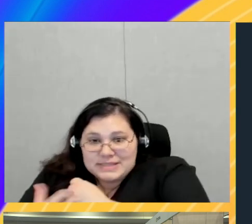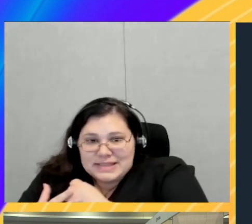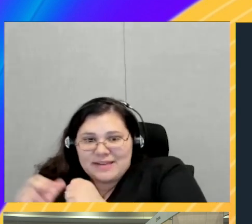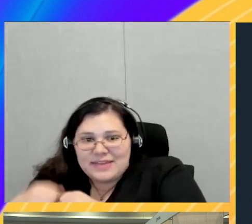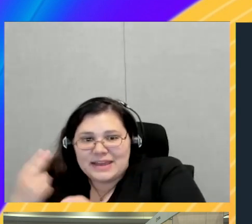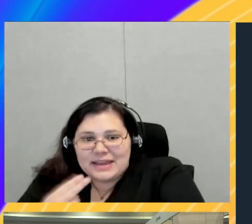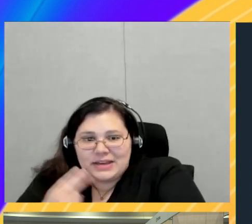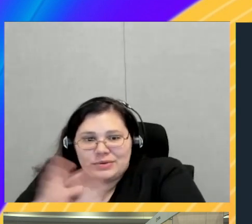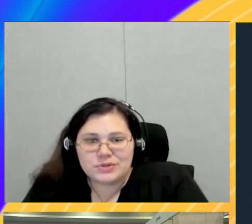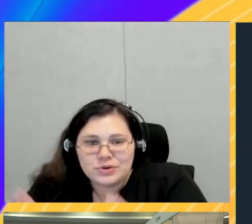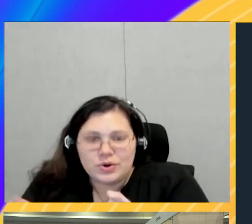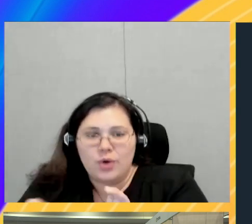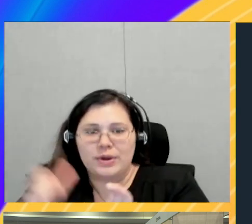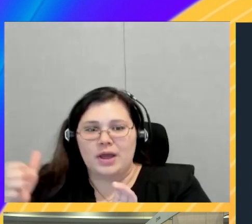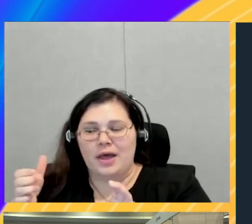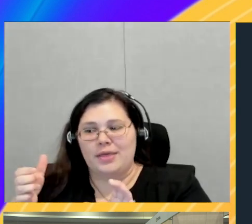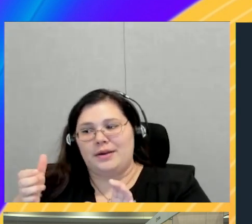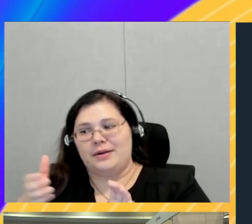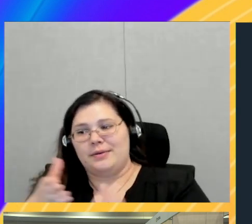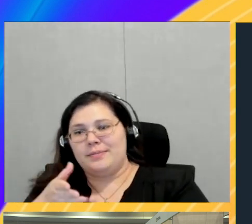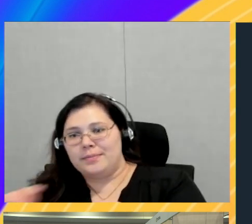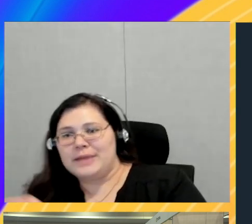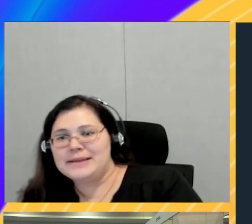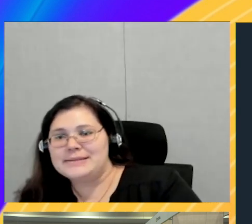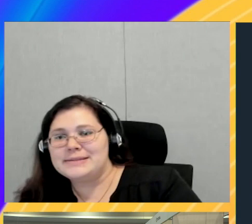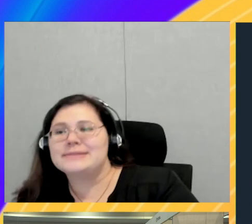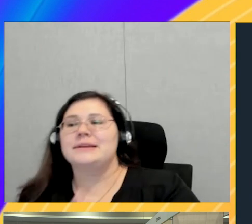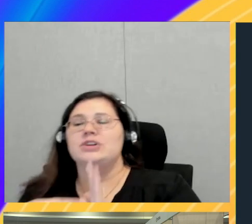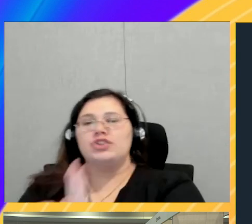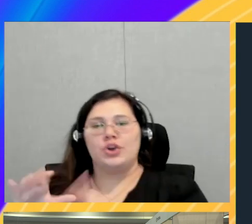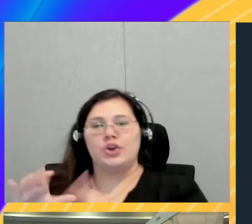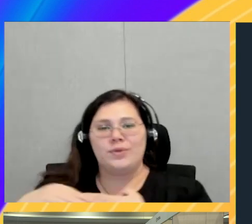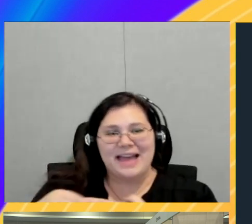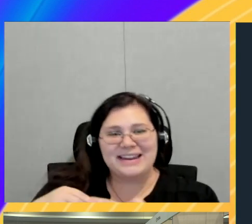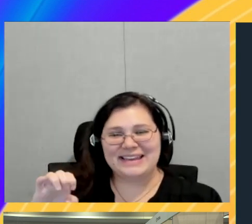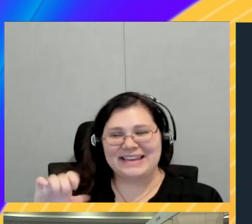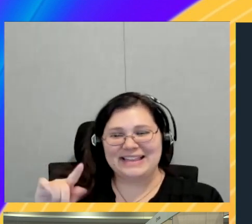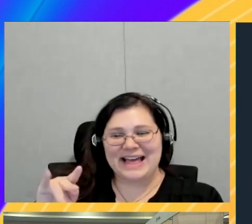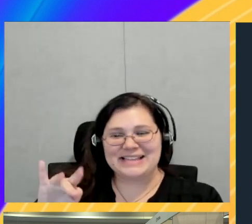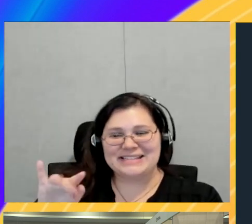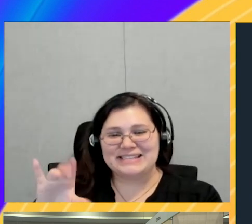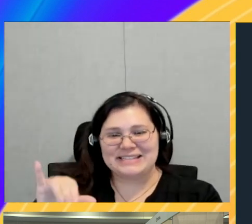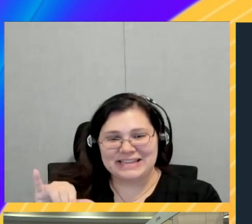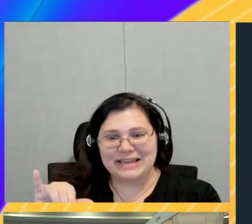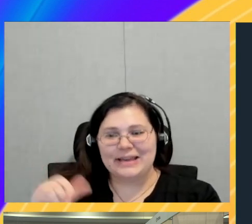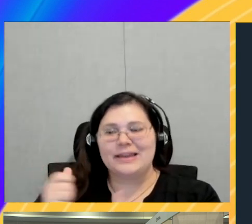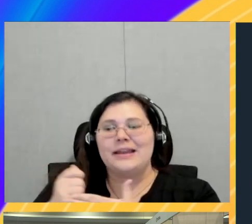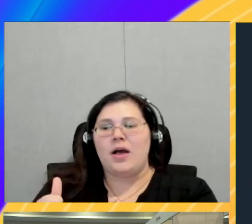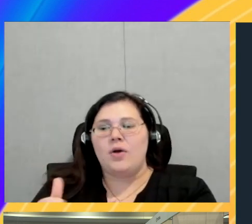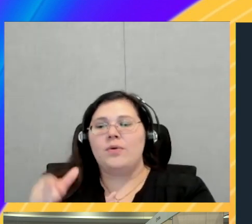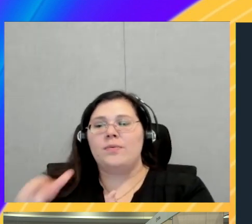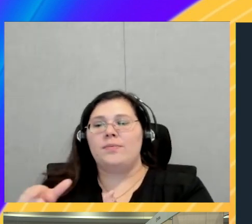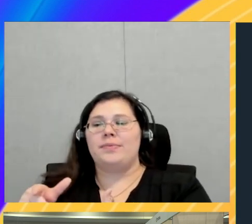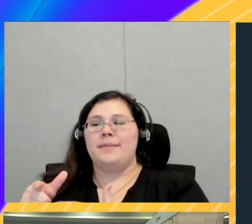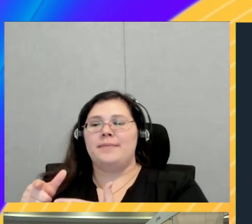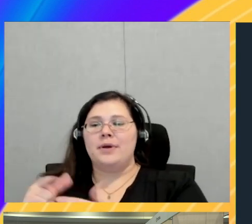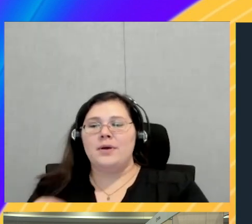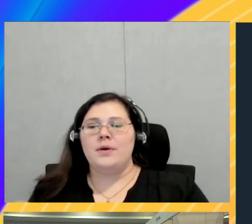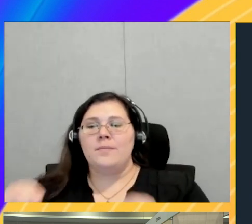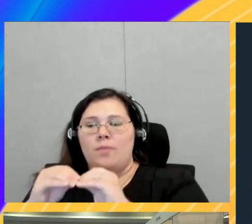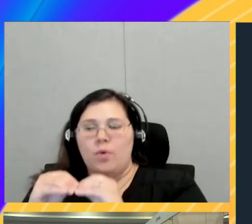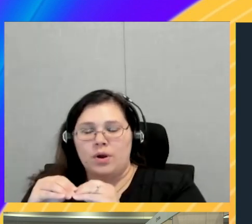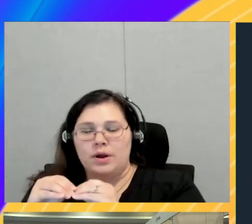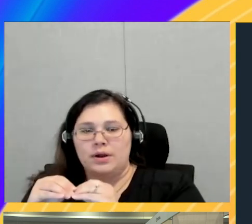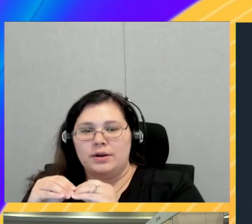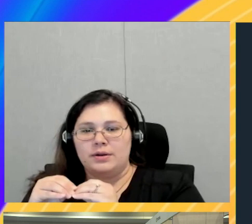help a customer really experiment more quickly and cheaply than they have in the past